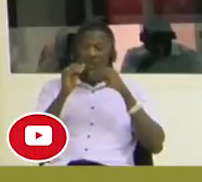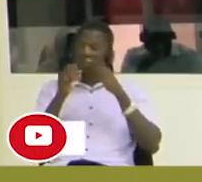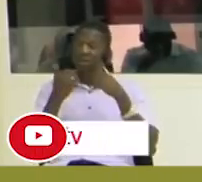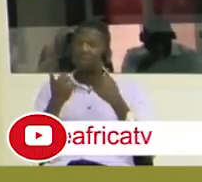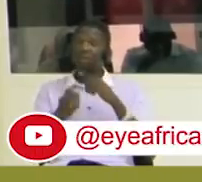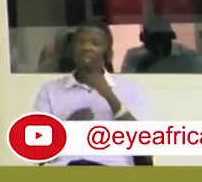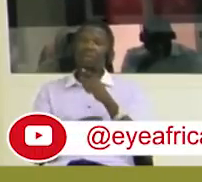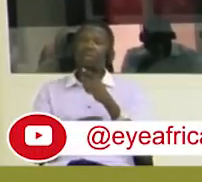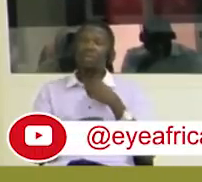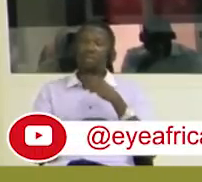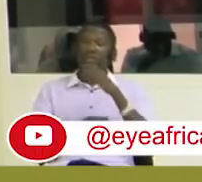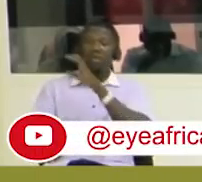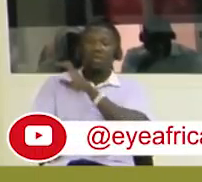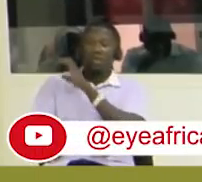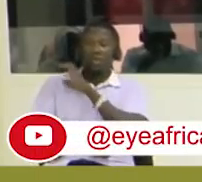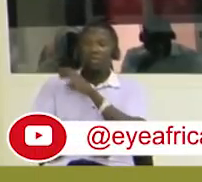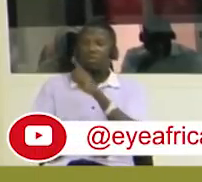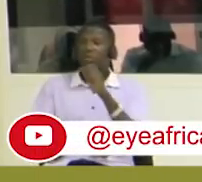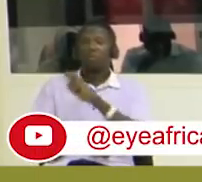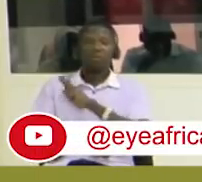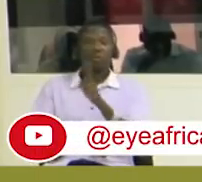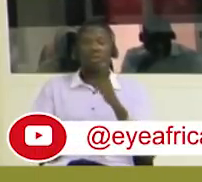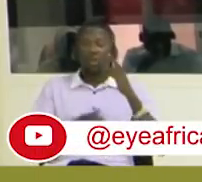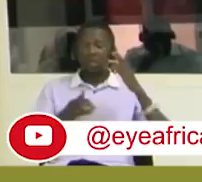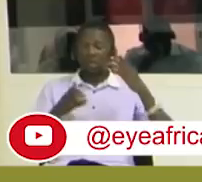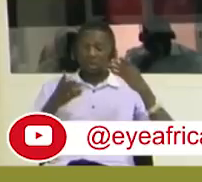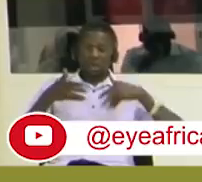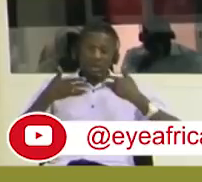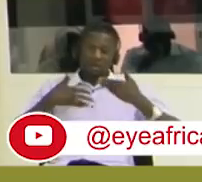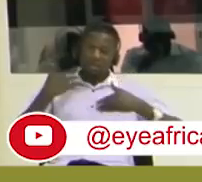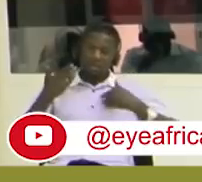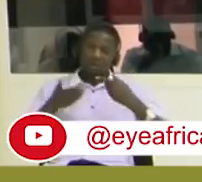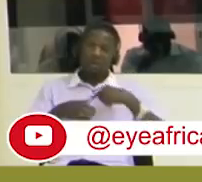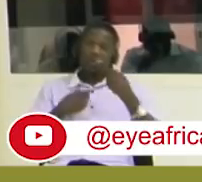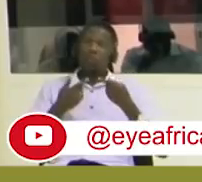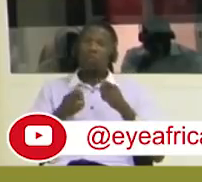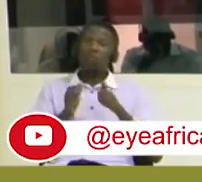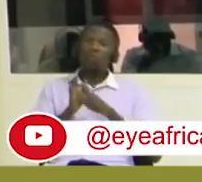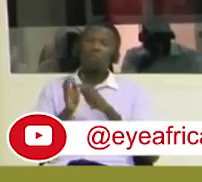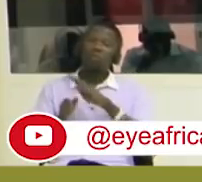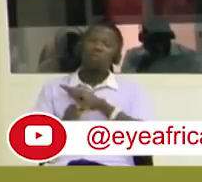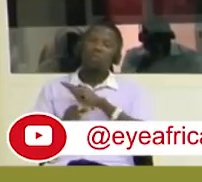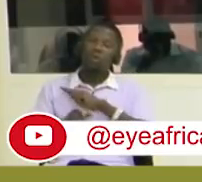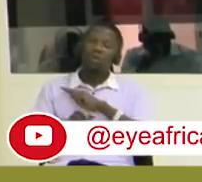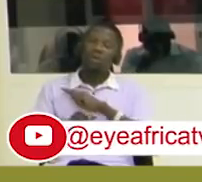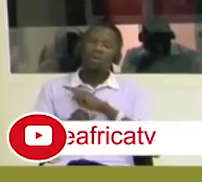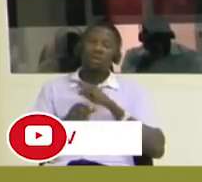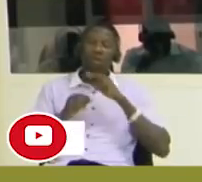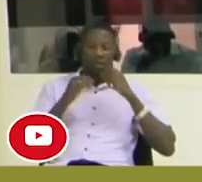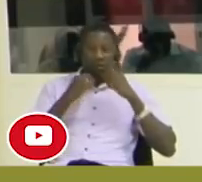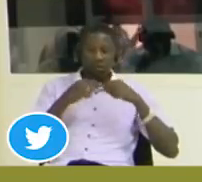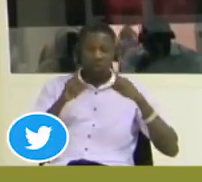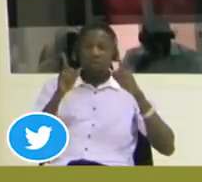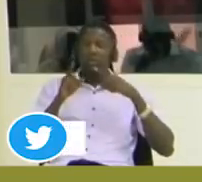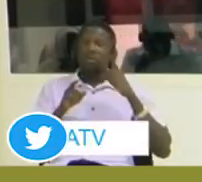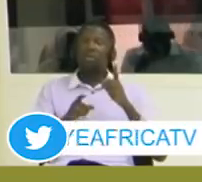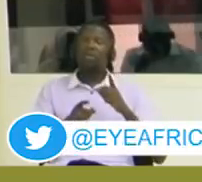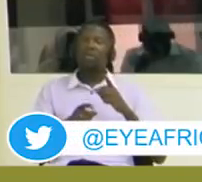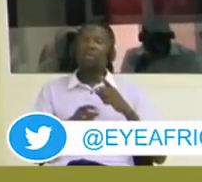that the council was not happy with information that Mr. Usman Koro